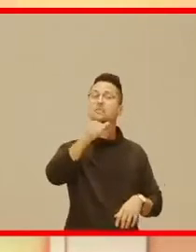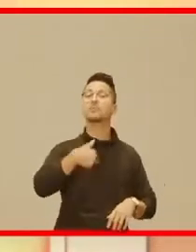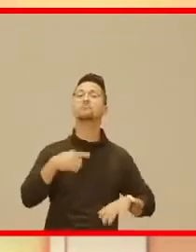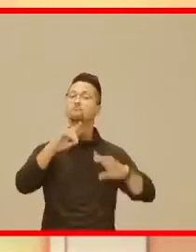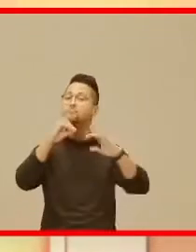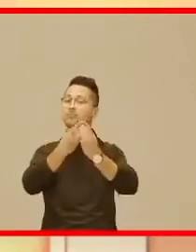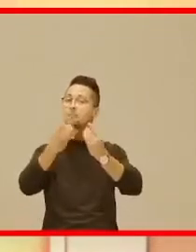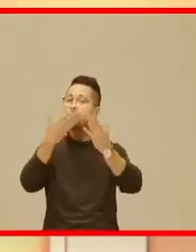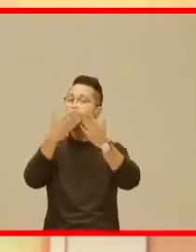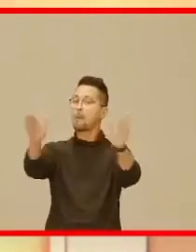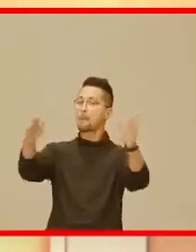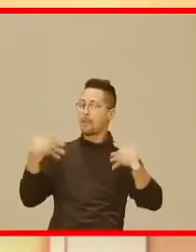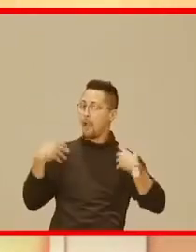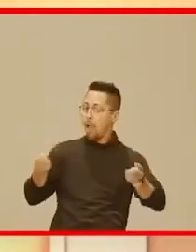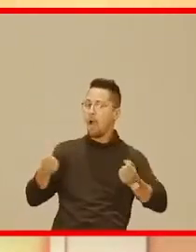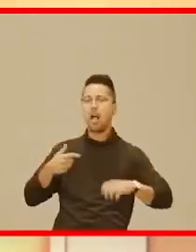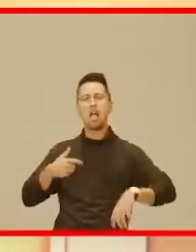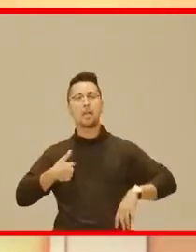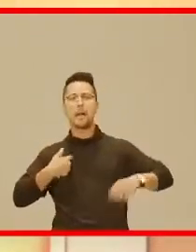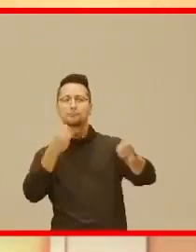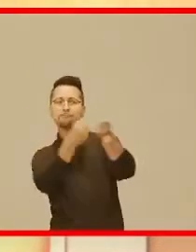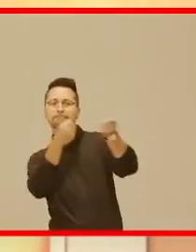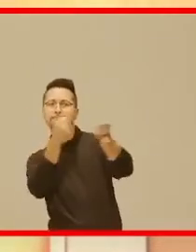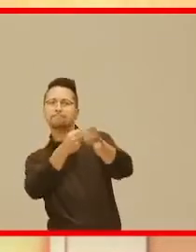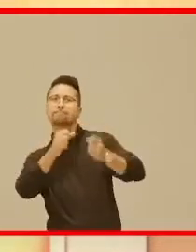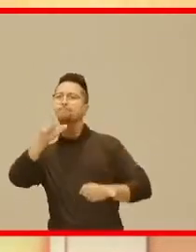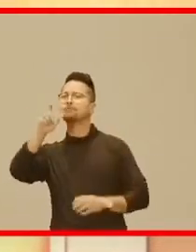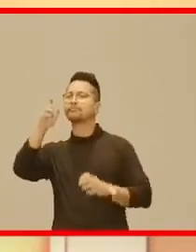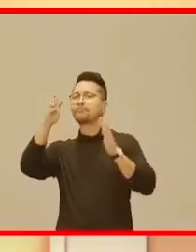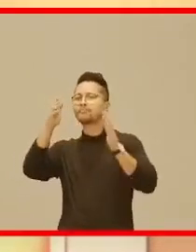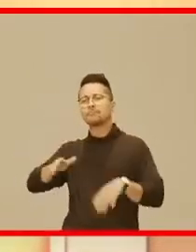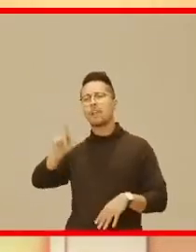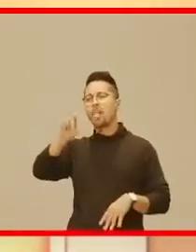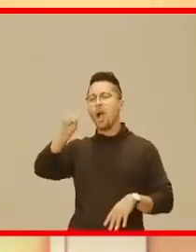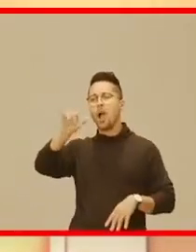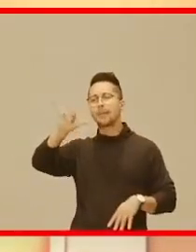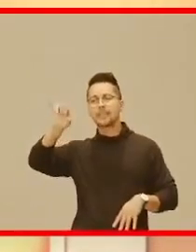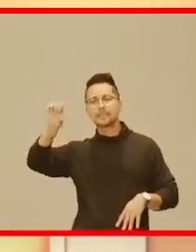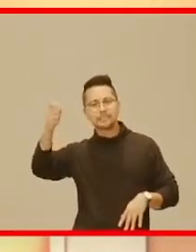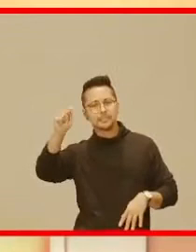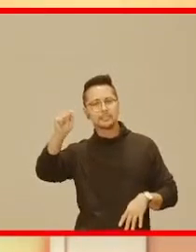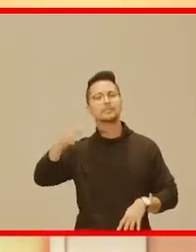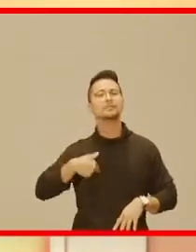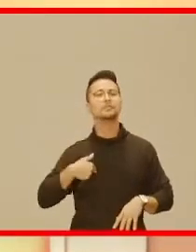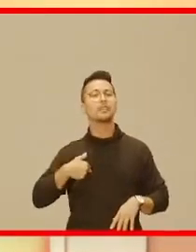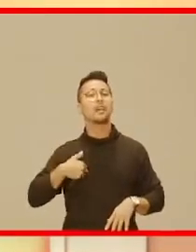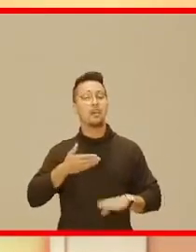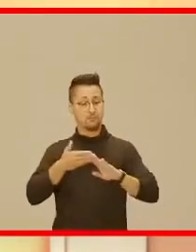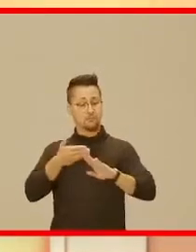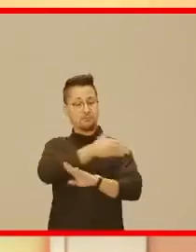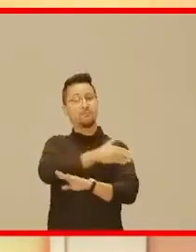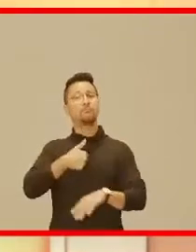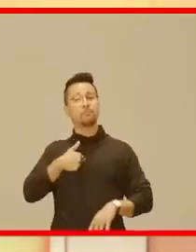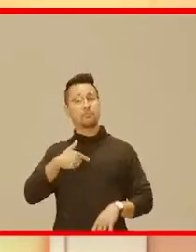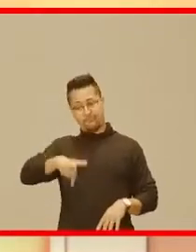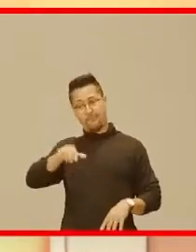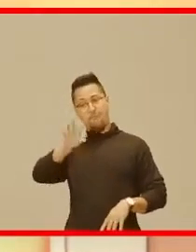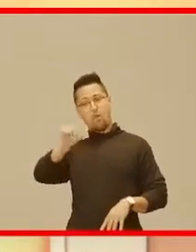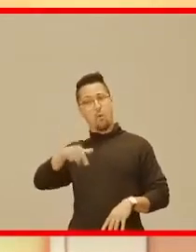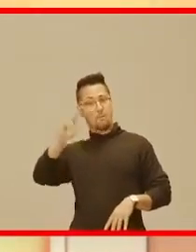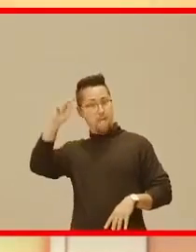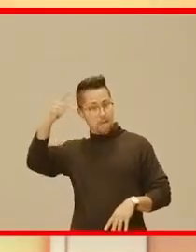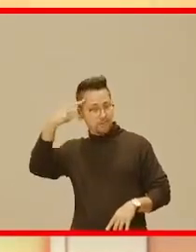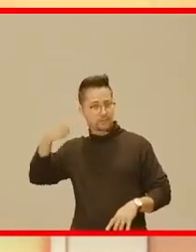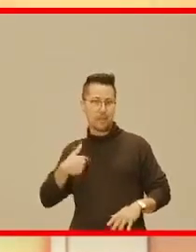their lobbyists, and before that I spent 6 years in Florida politics. So I'm very passionate about disability rights